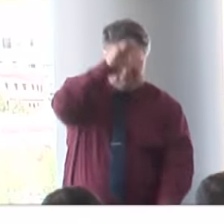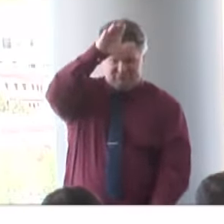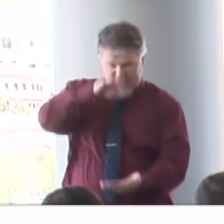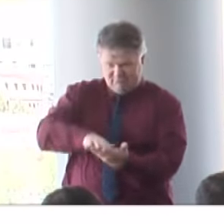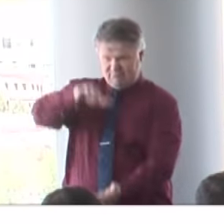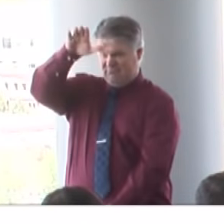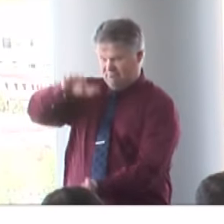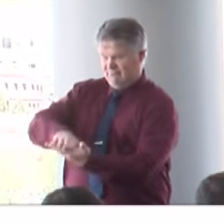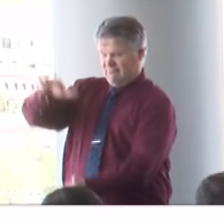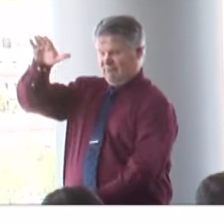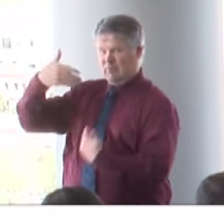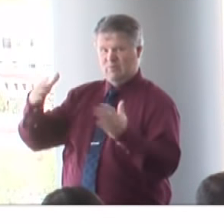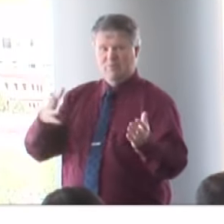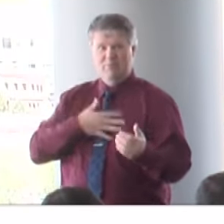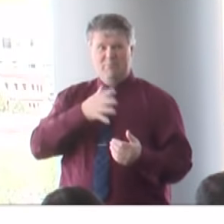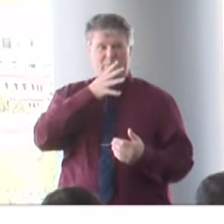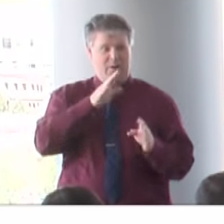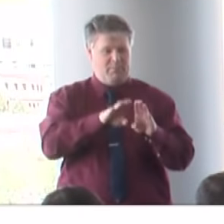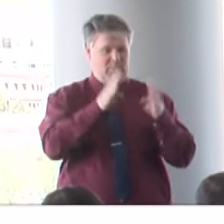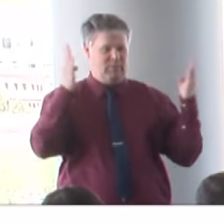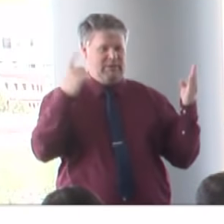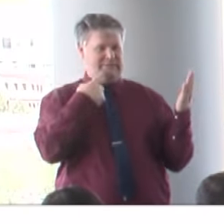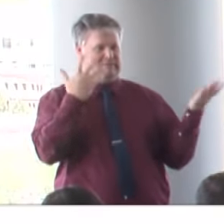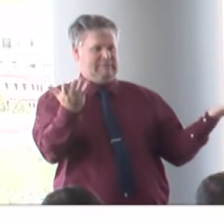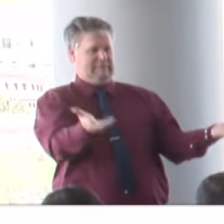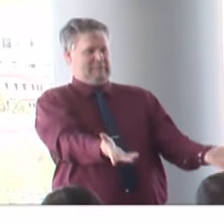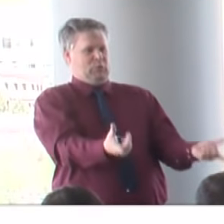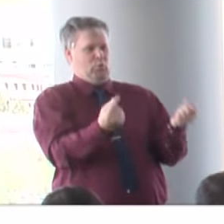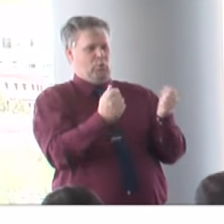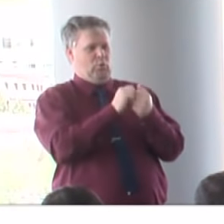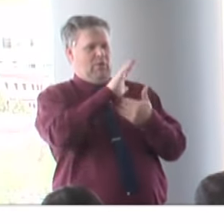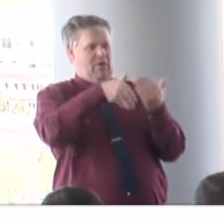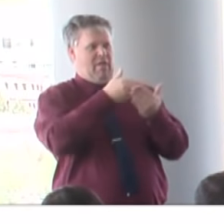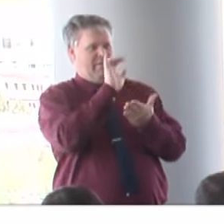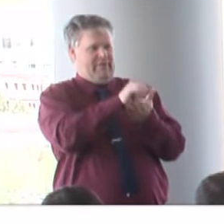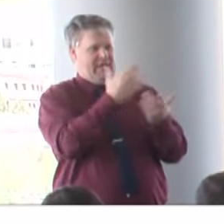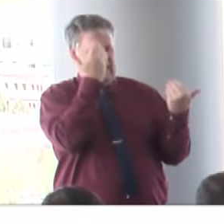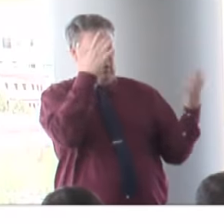filling up this room, and my mom opened the door and said, I don't know what to do with all of these.